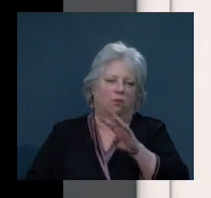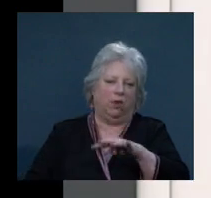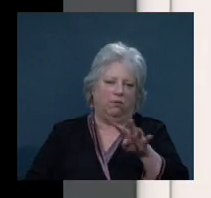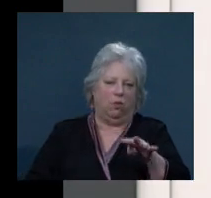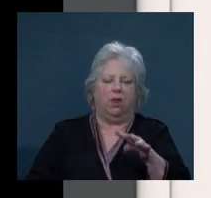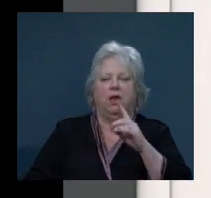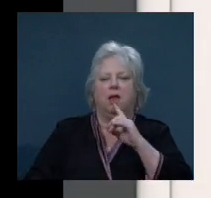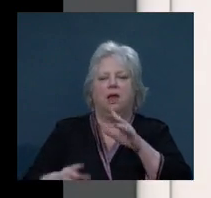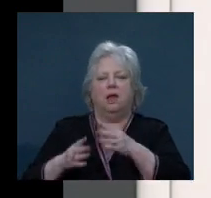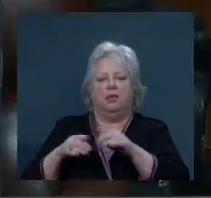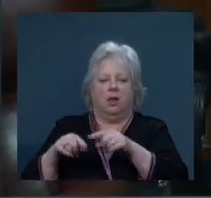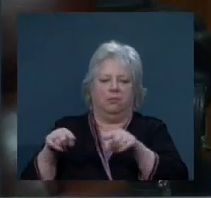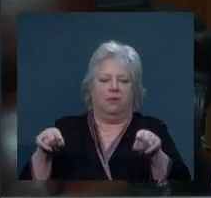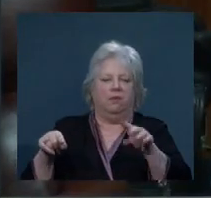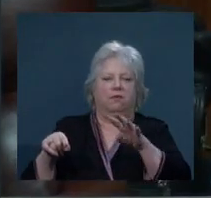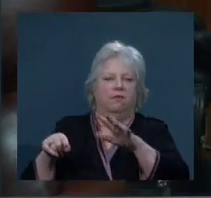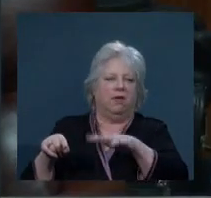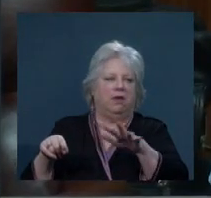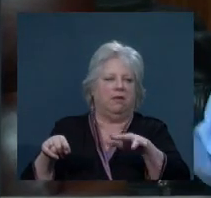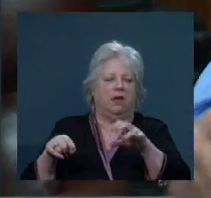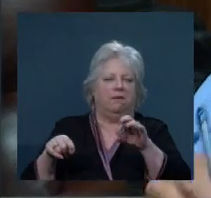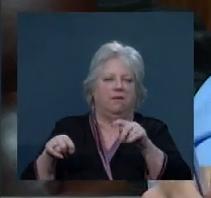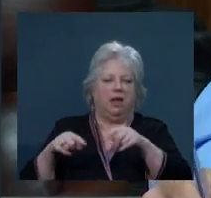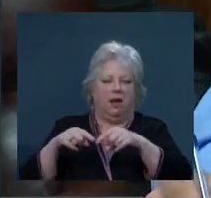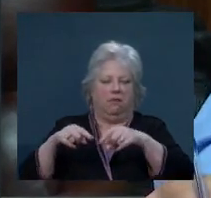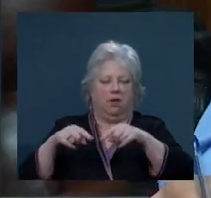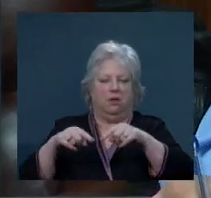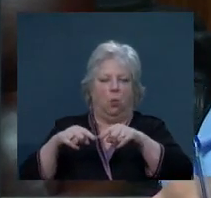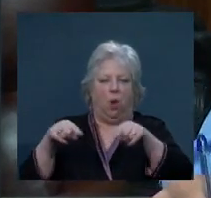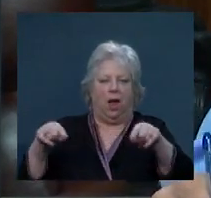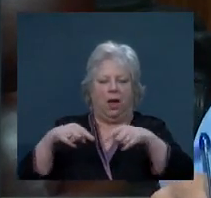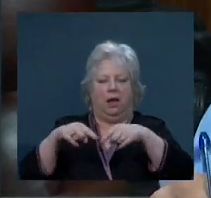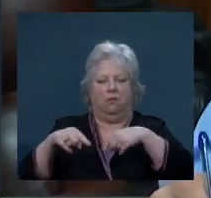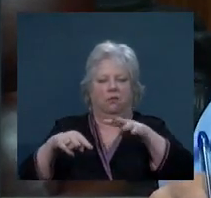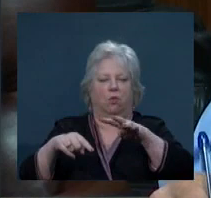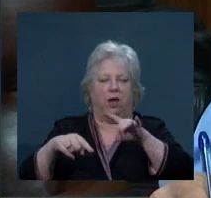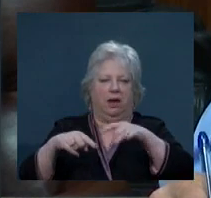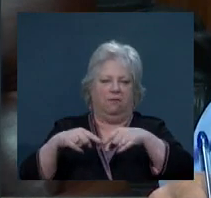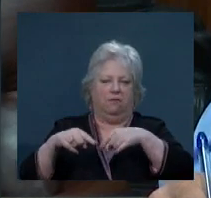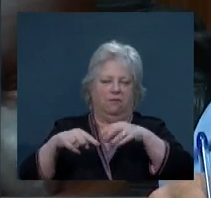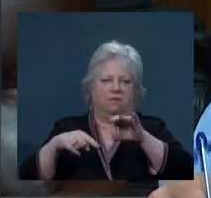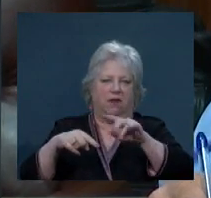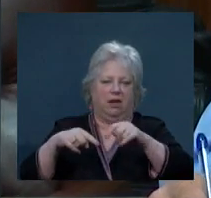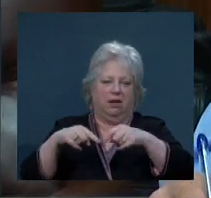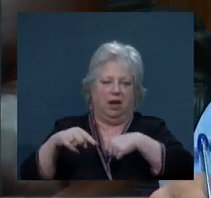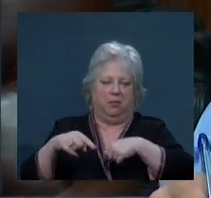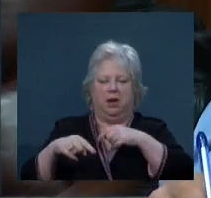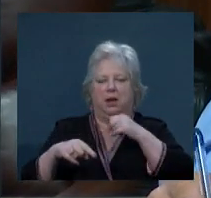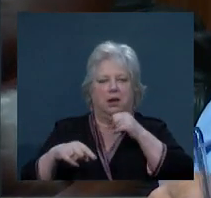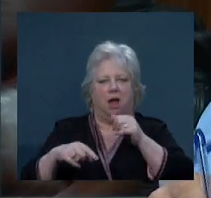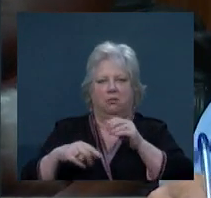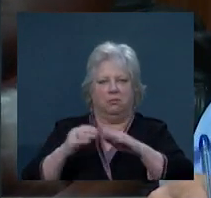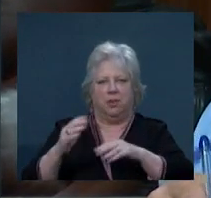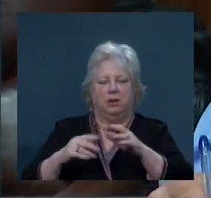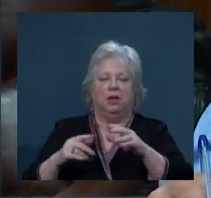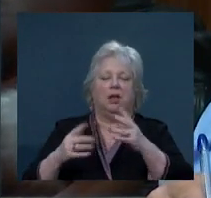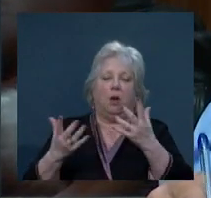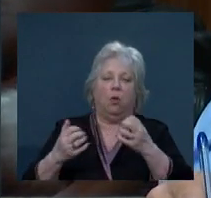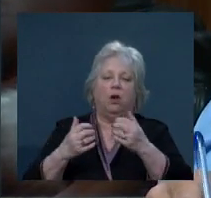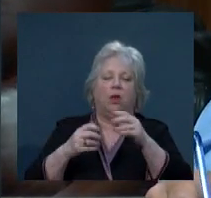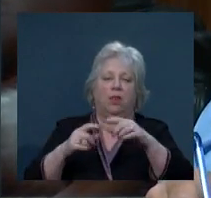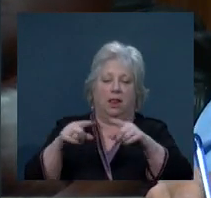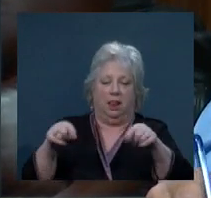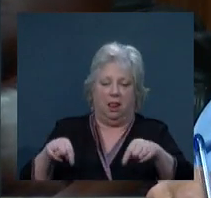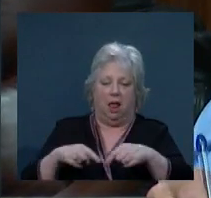lots are 50 feet wide and approximately 148 feet deep, and the lots are currently undeveloped. The applicant proposed to replat the 3 lots into 2